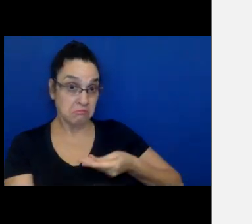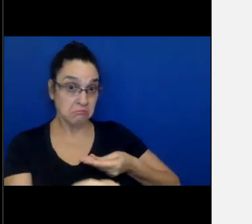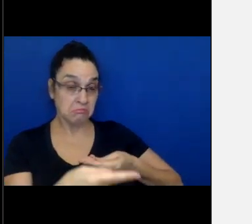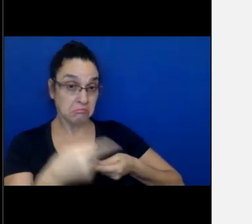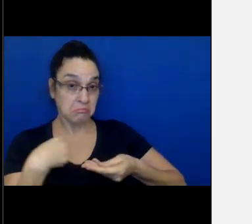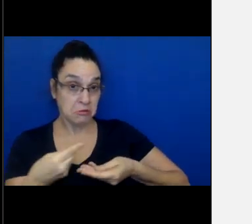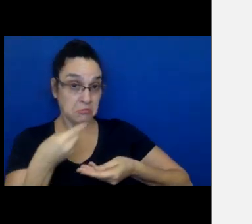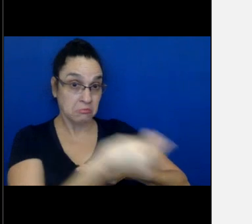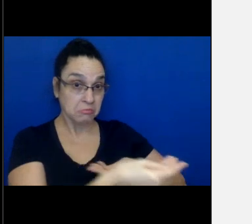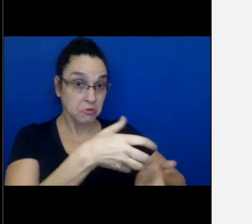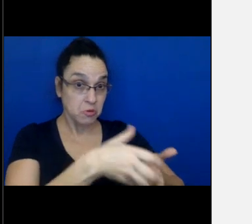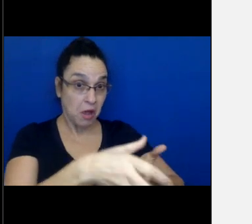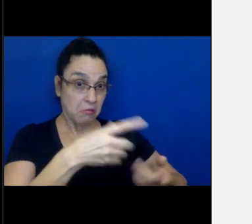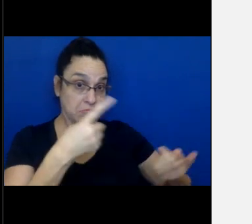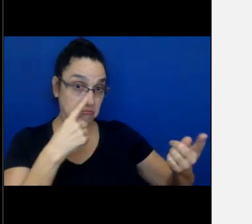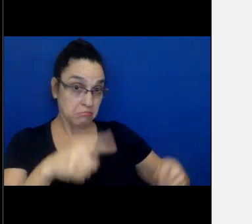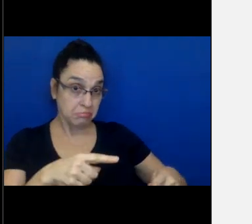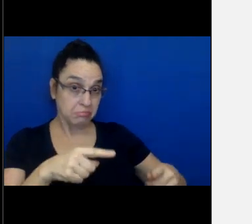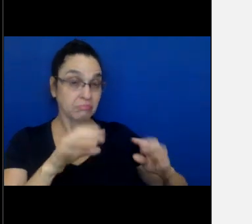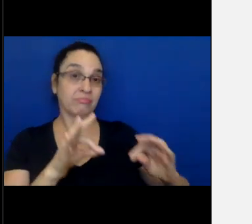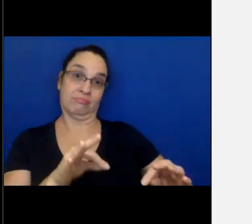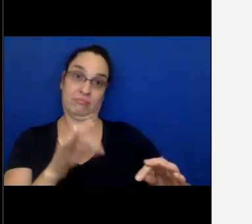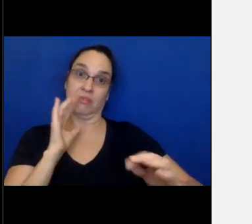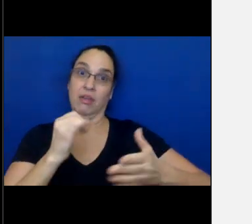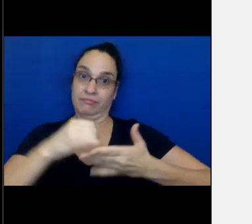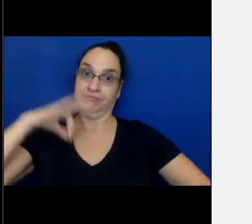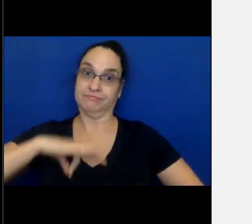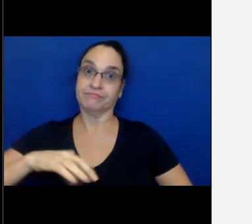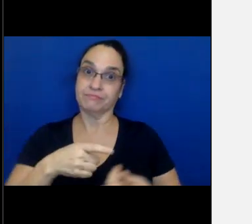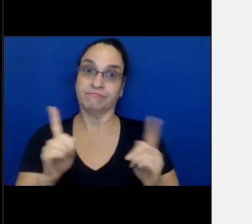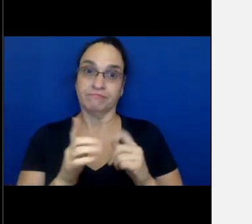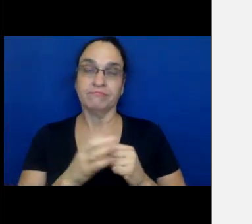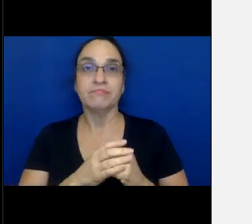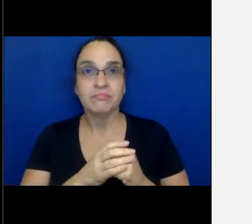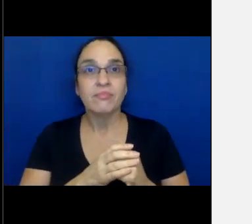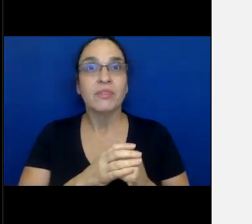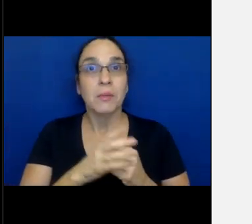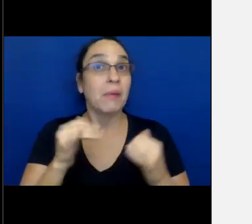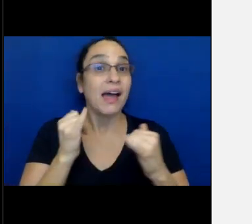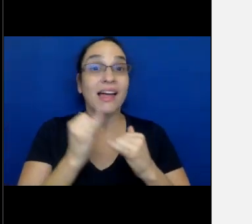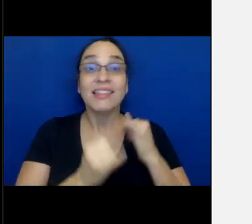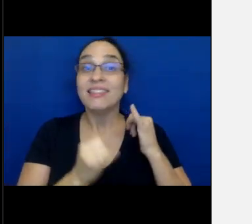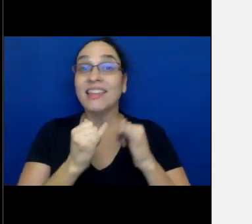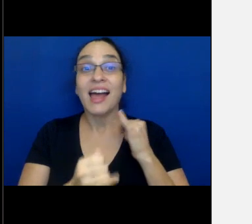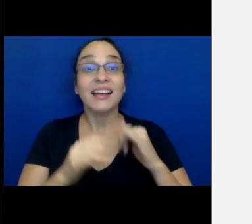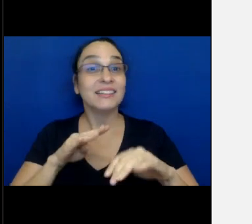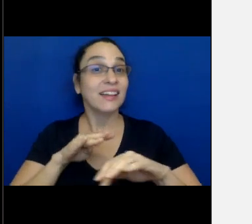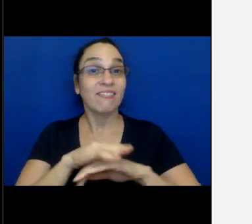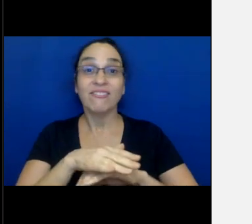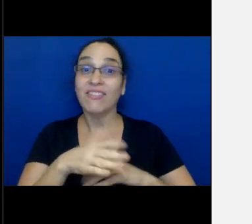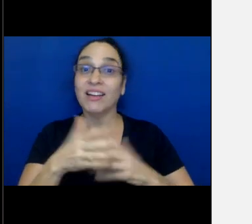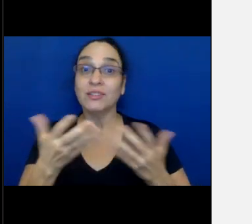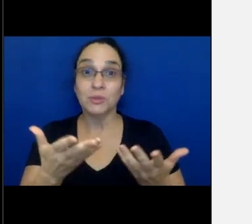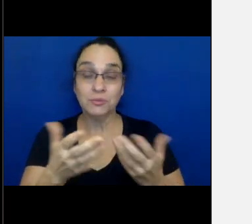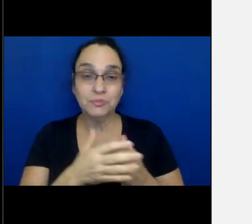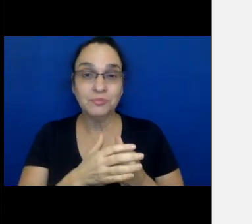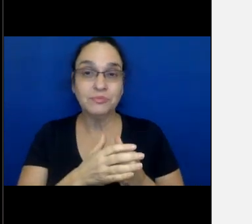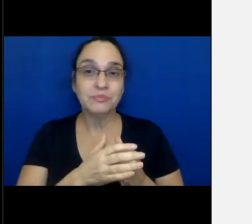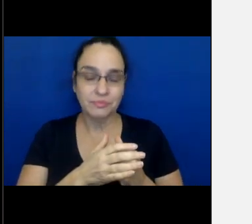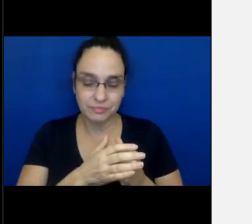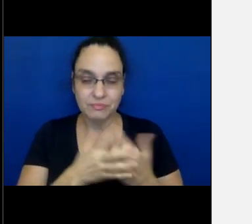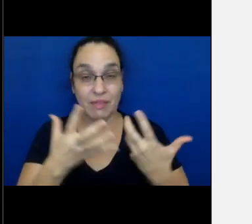And lastly, I have some advice on comments from referees. This is past the point when you've already